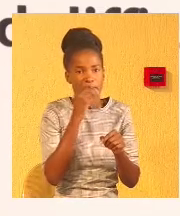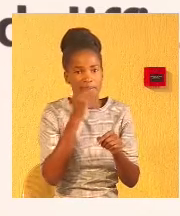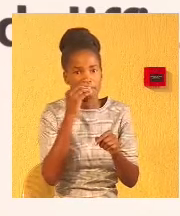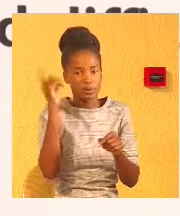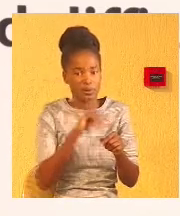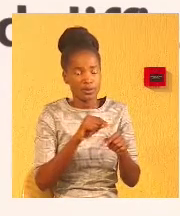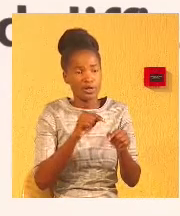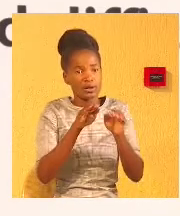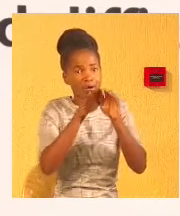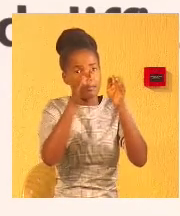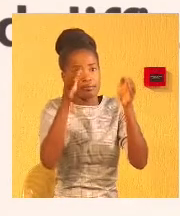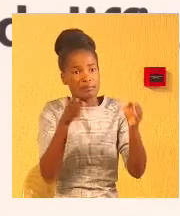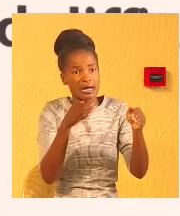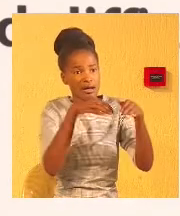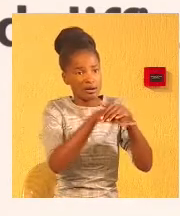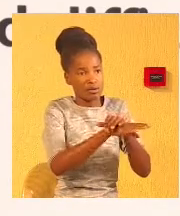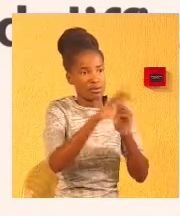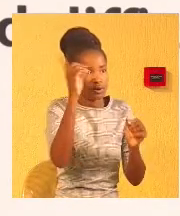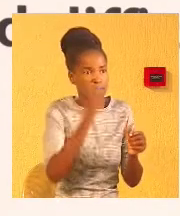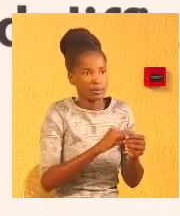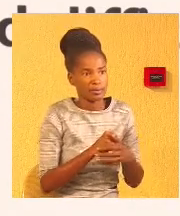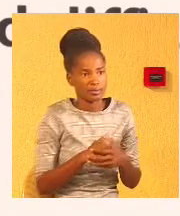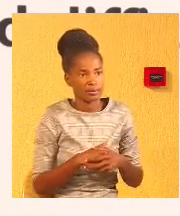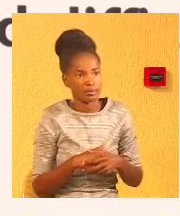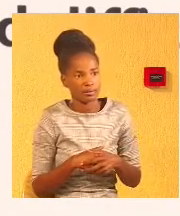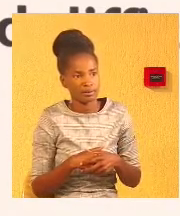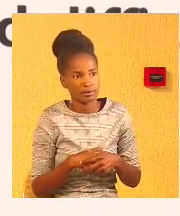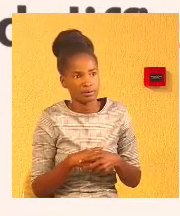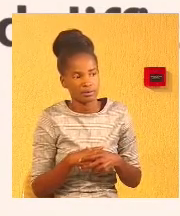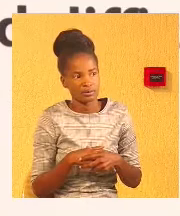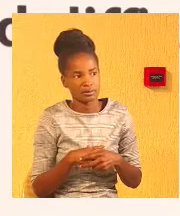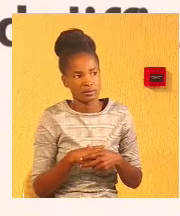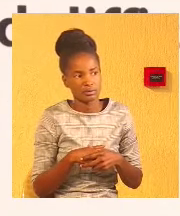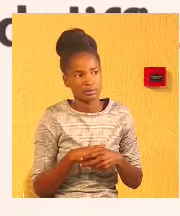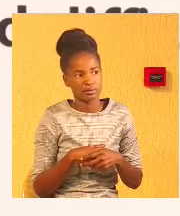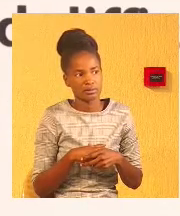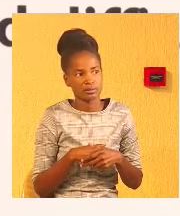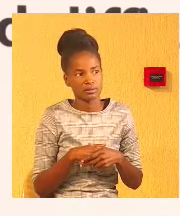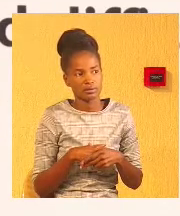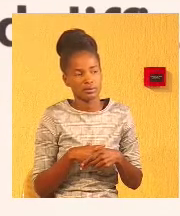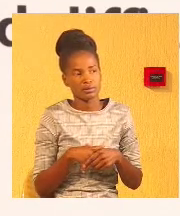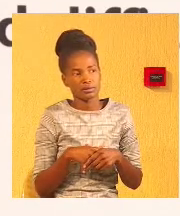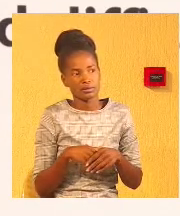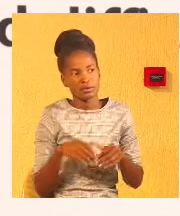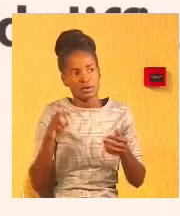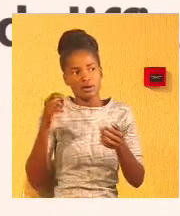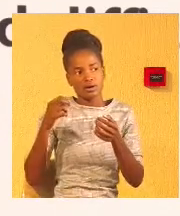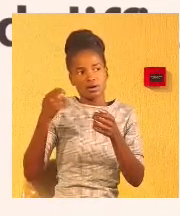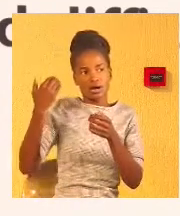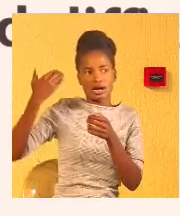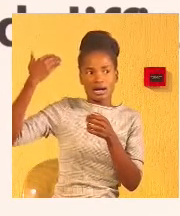you had what was there, but then we had no produce during the